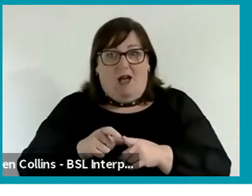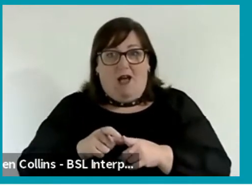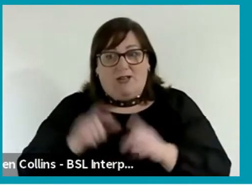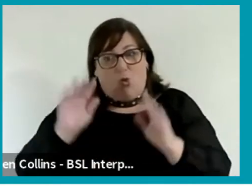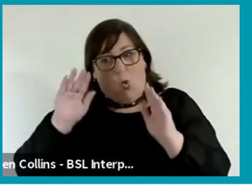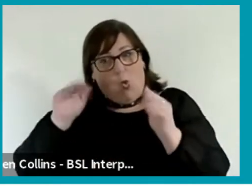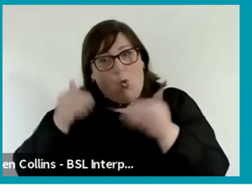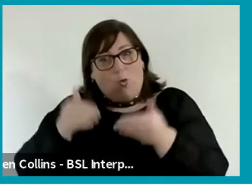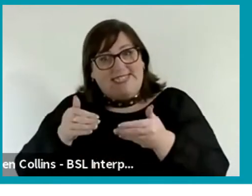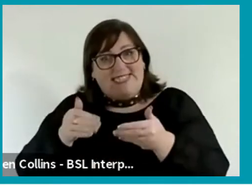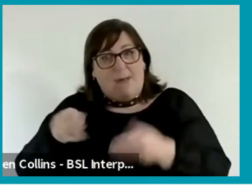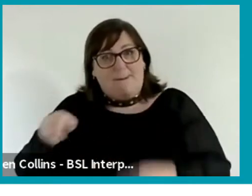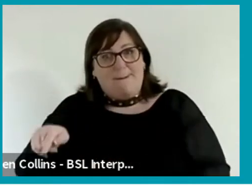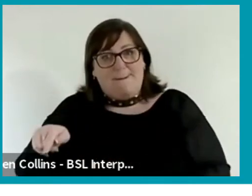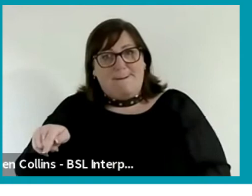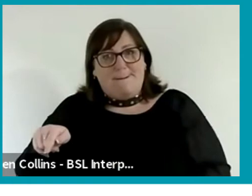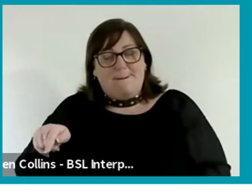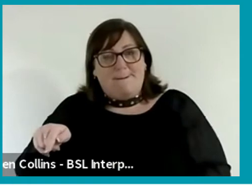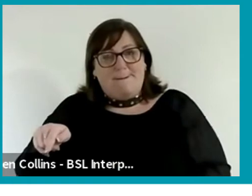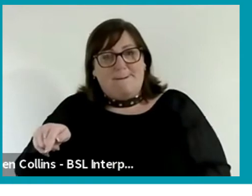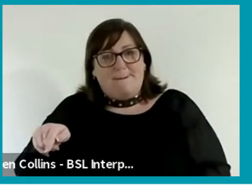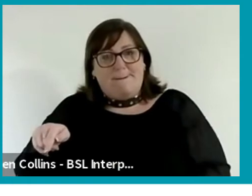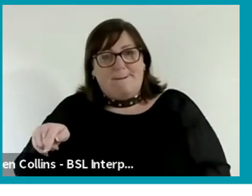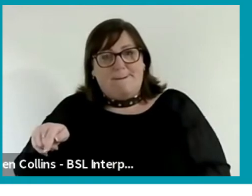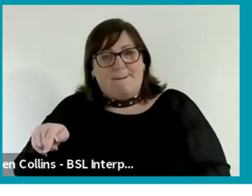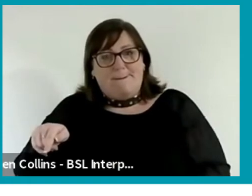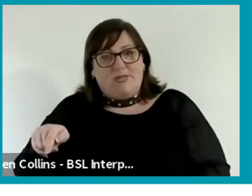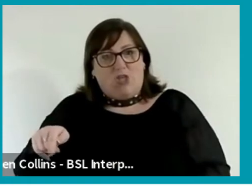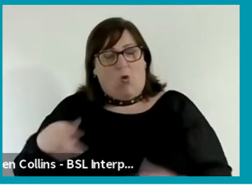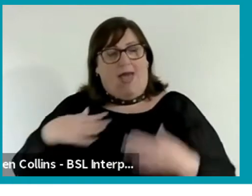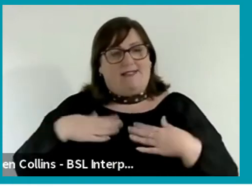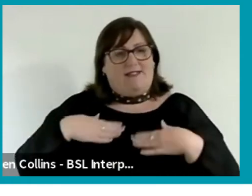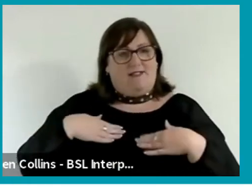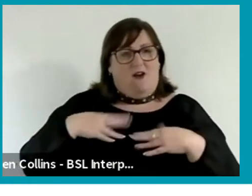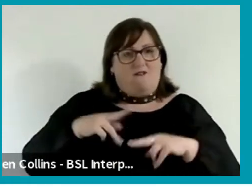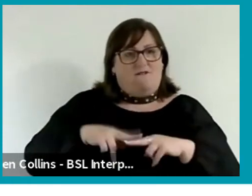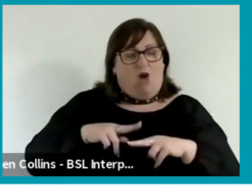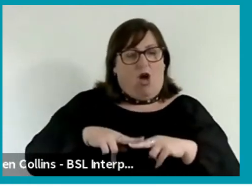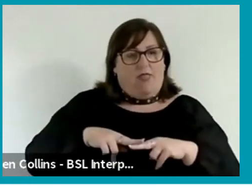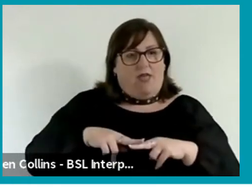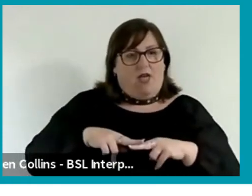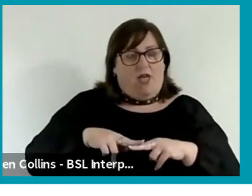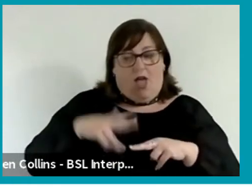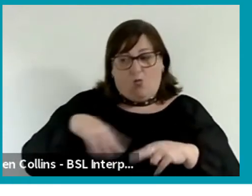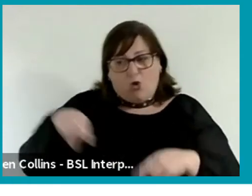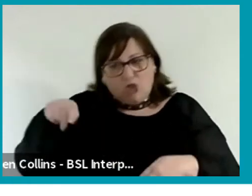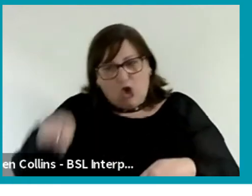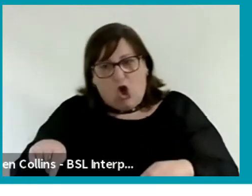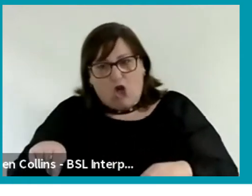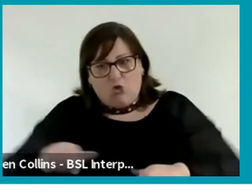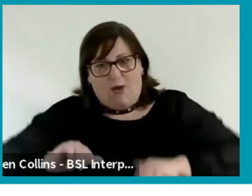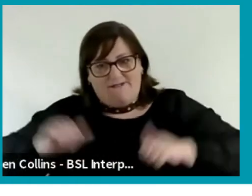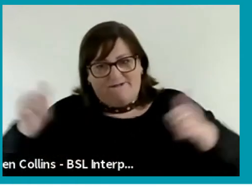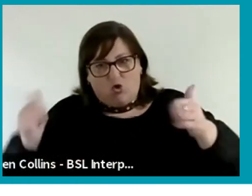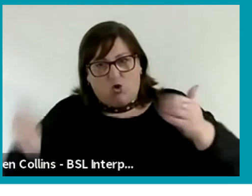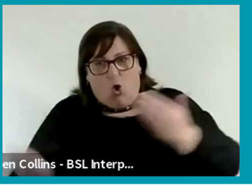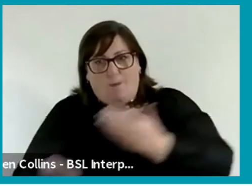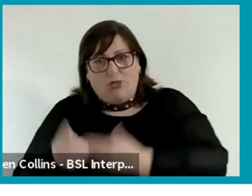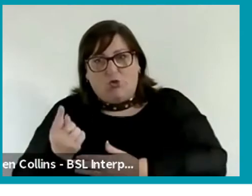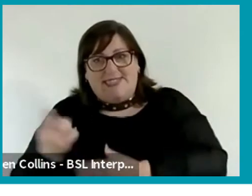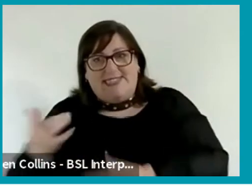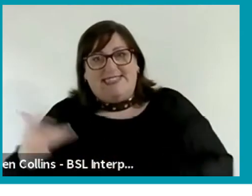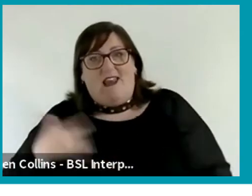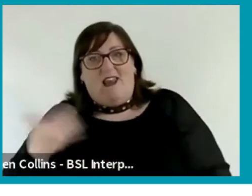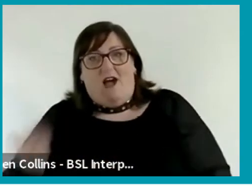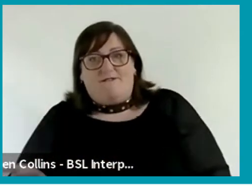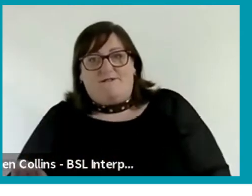from that perspective, as a father, I want her to have the best opportunities in life. And I practice what I preach, and what I think